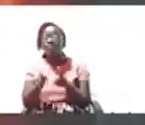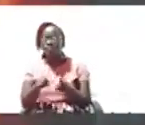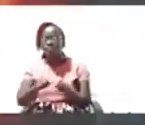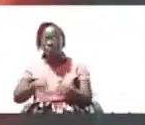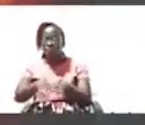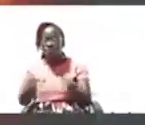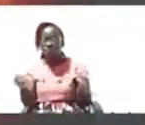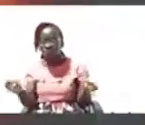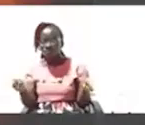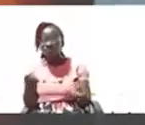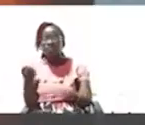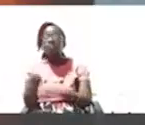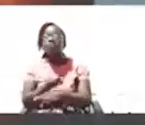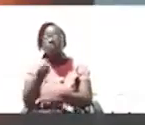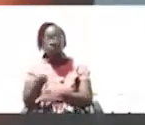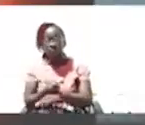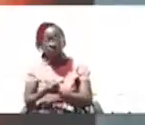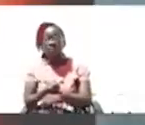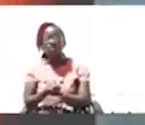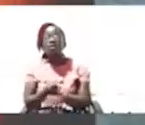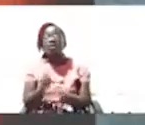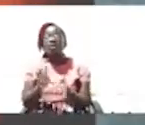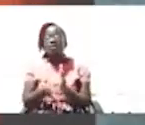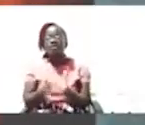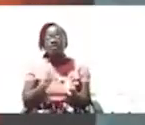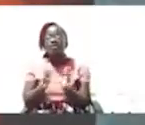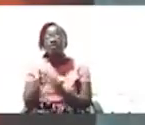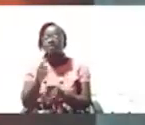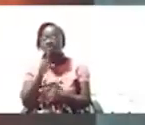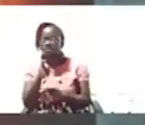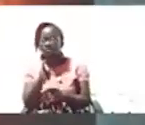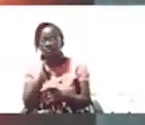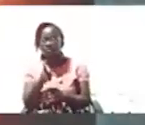wase se utie me